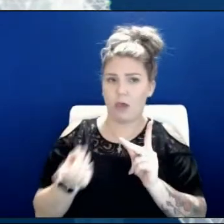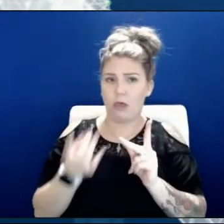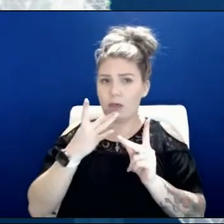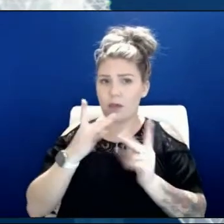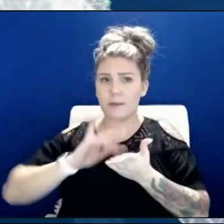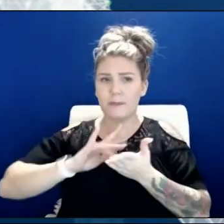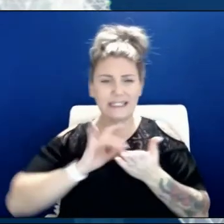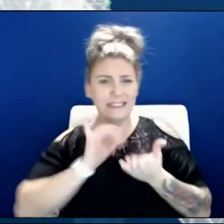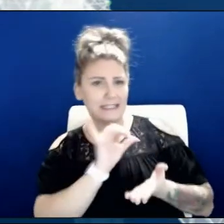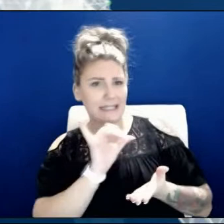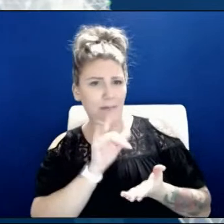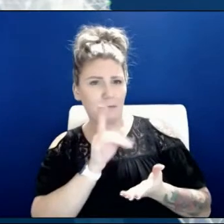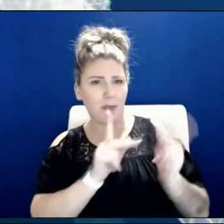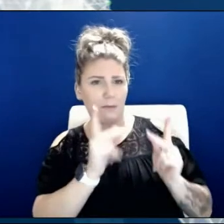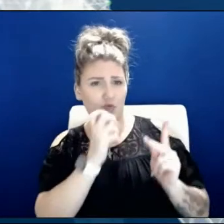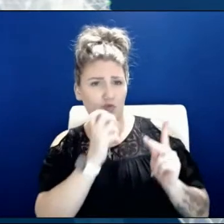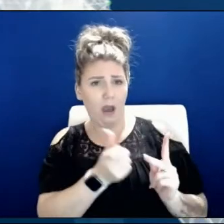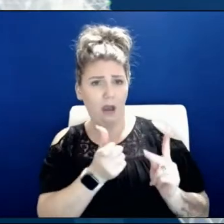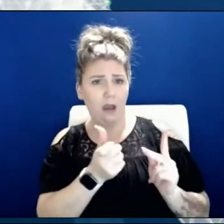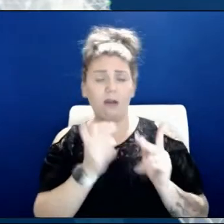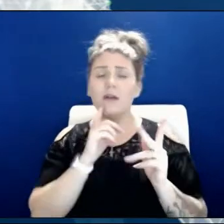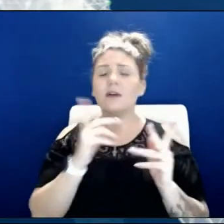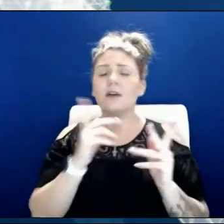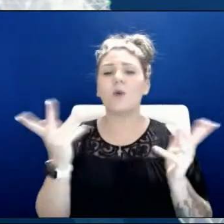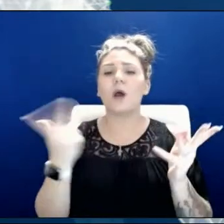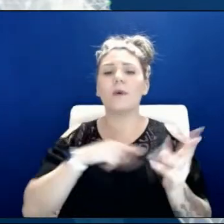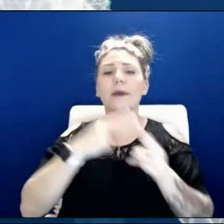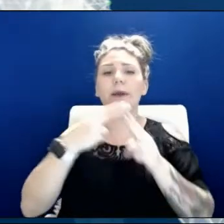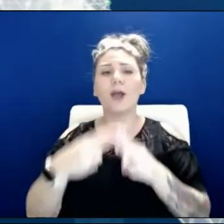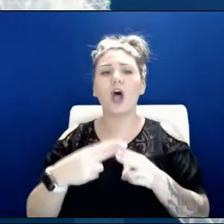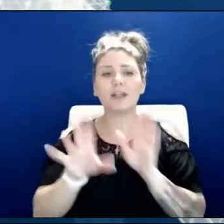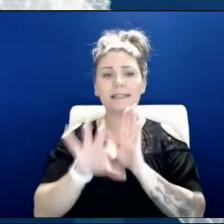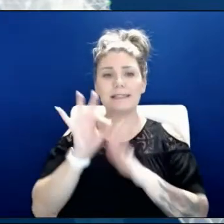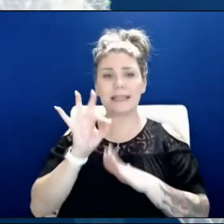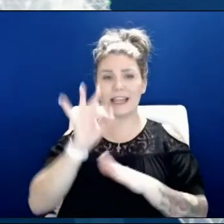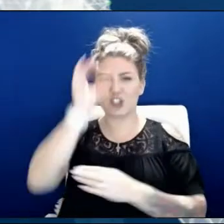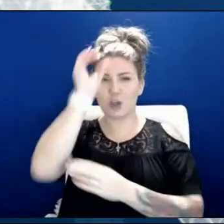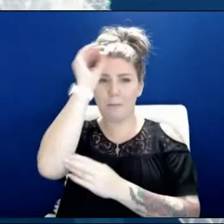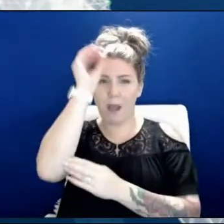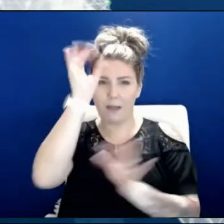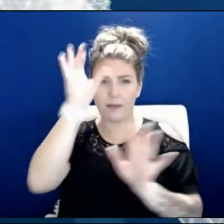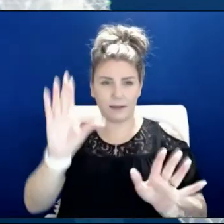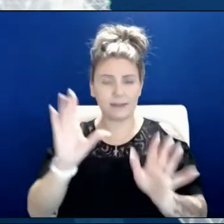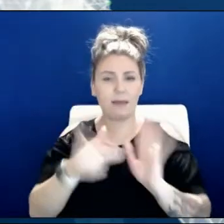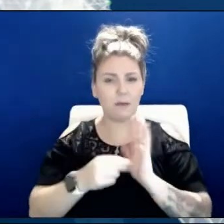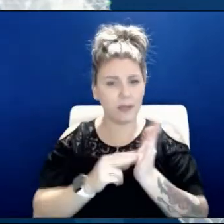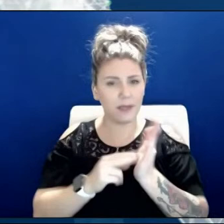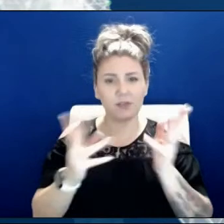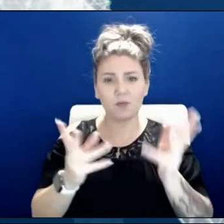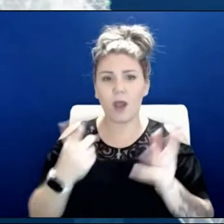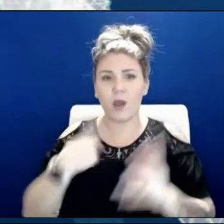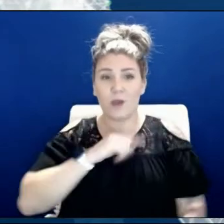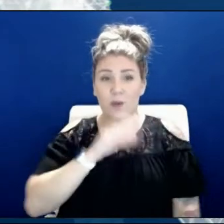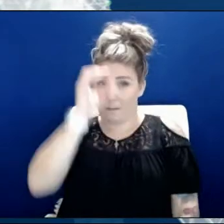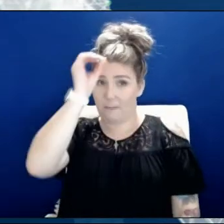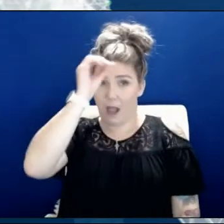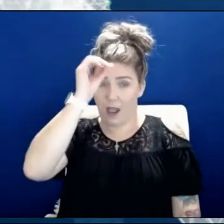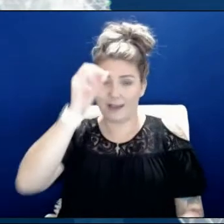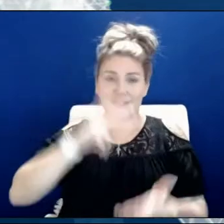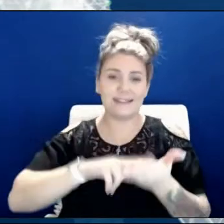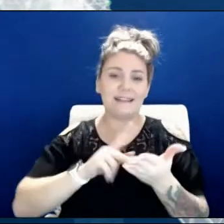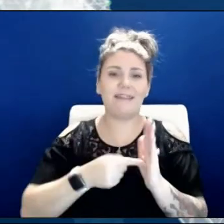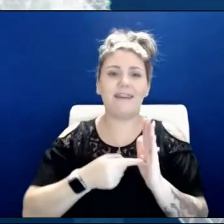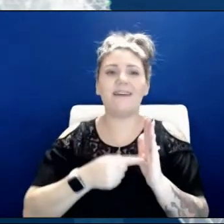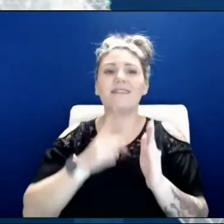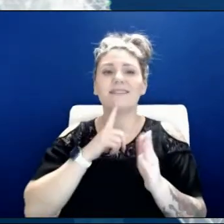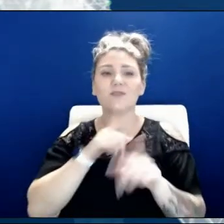get the drug? So there's no what we call selection bias. That is that we were biased, and so then the results become biased because